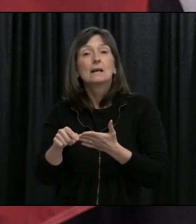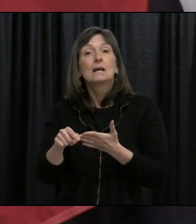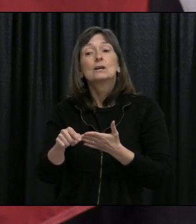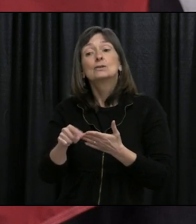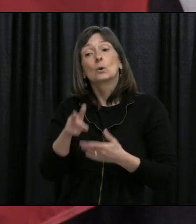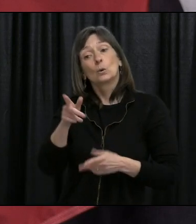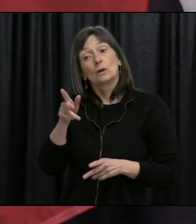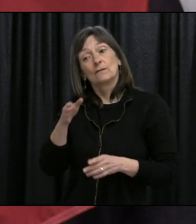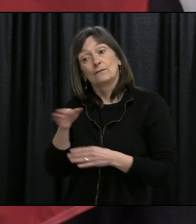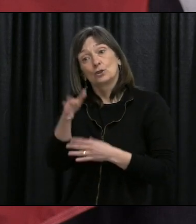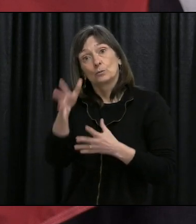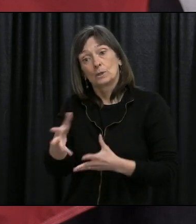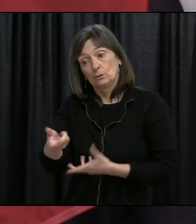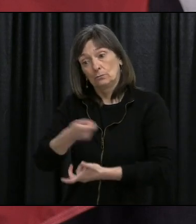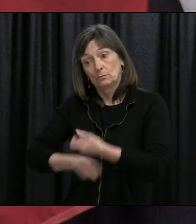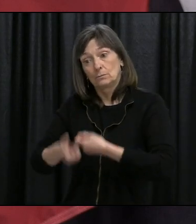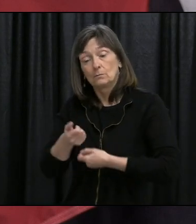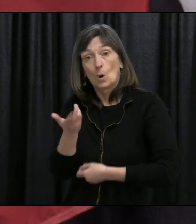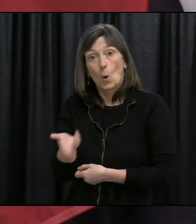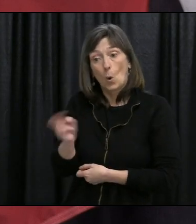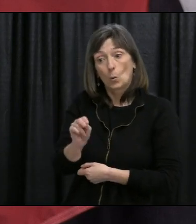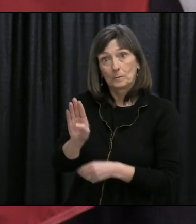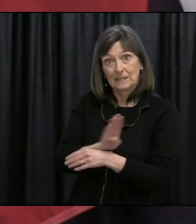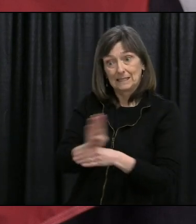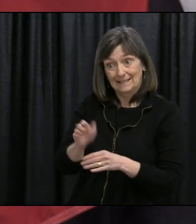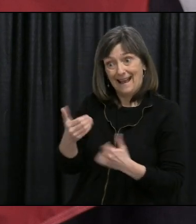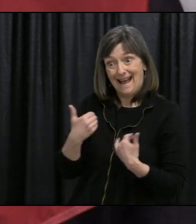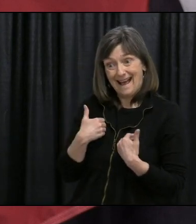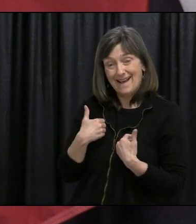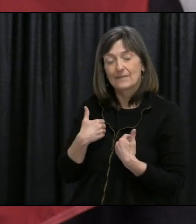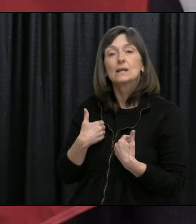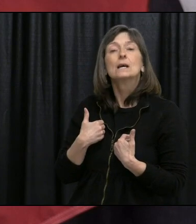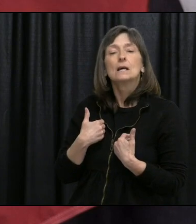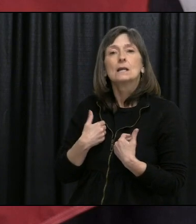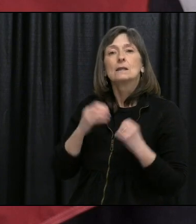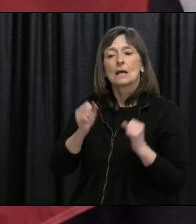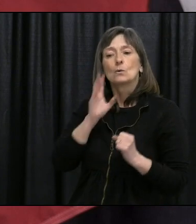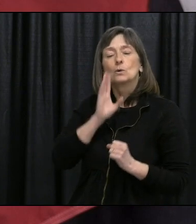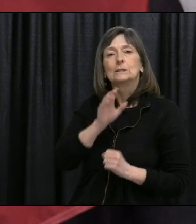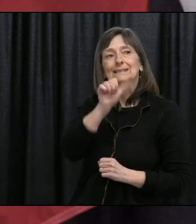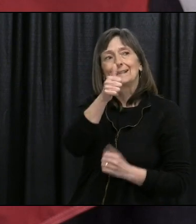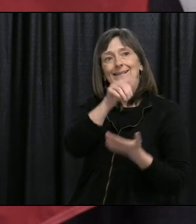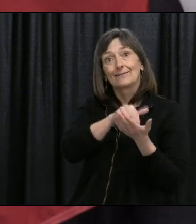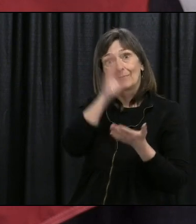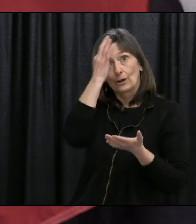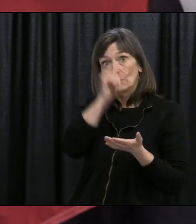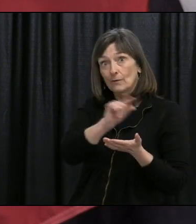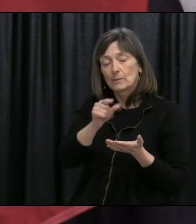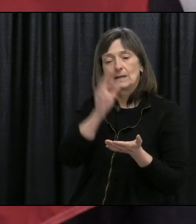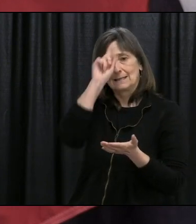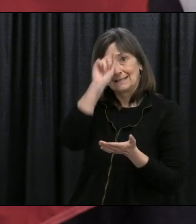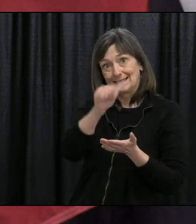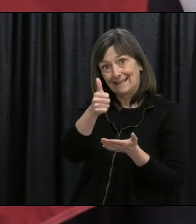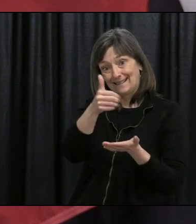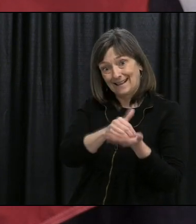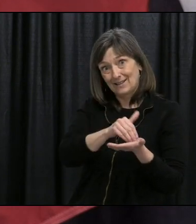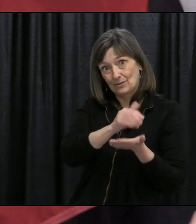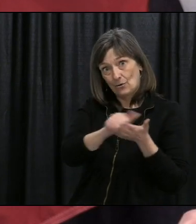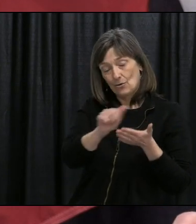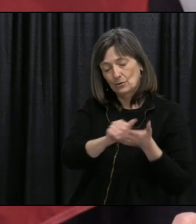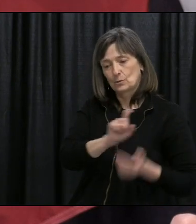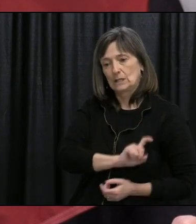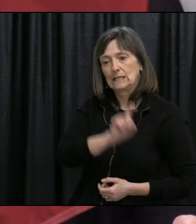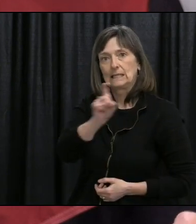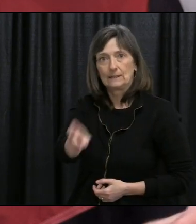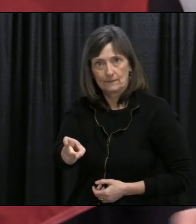fish harvesters who own their own business. So this will help support harvesters now and help them bridge to